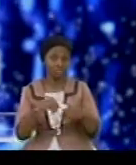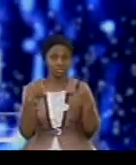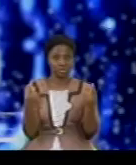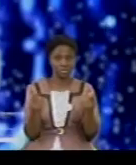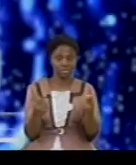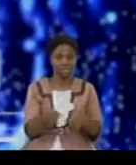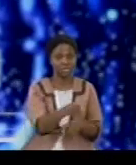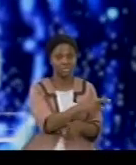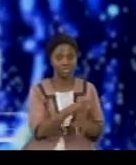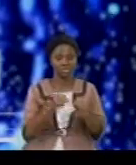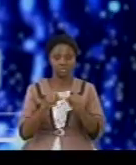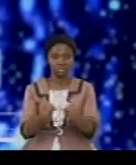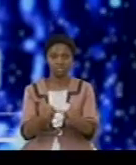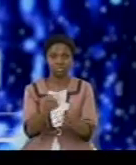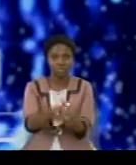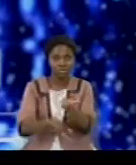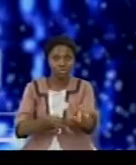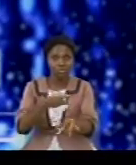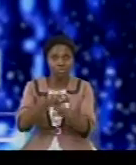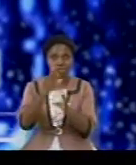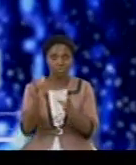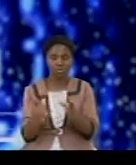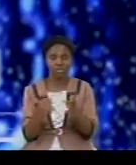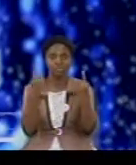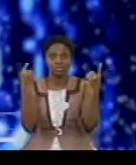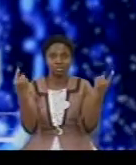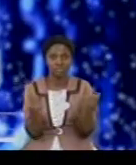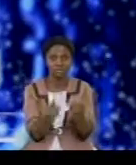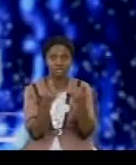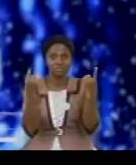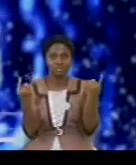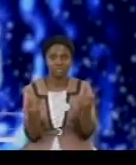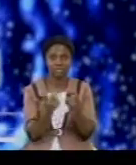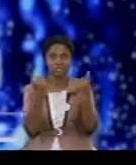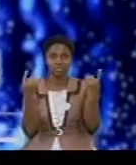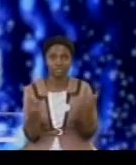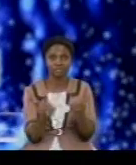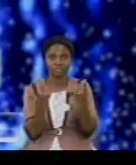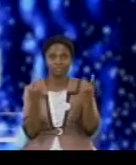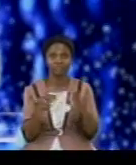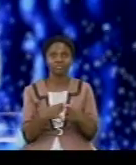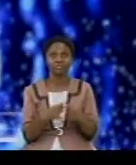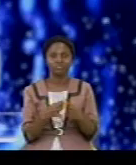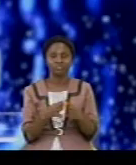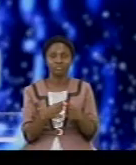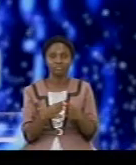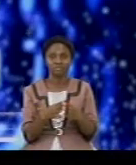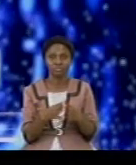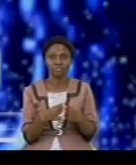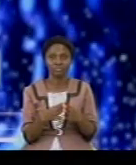worldly, sinful, in fact, enemies of God.